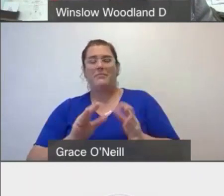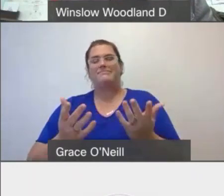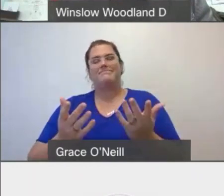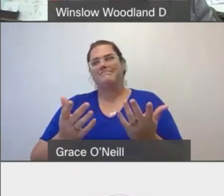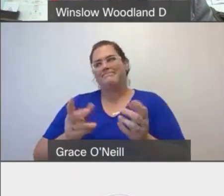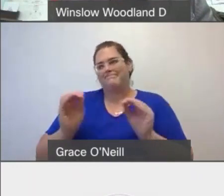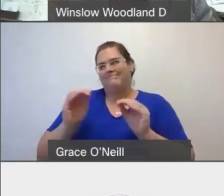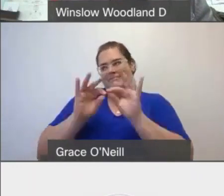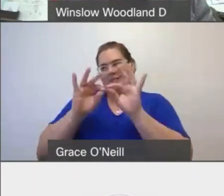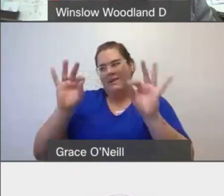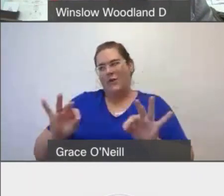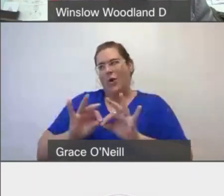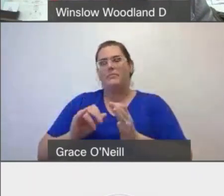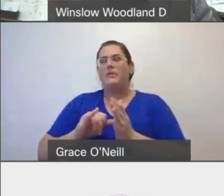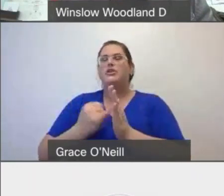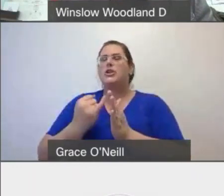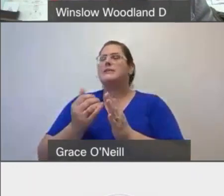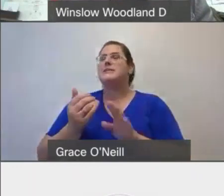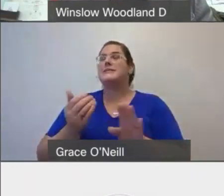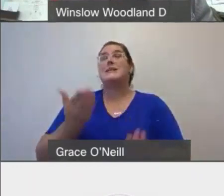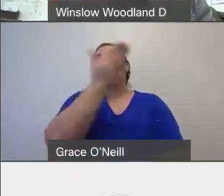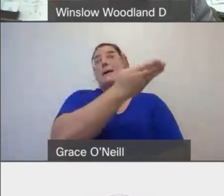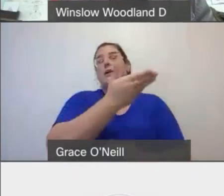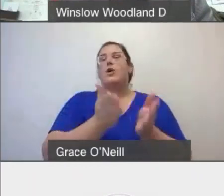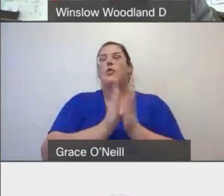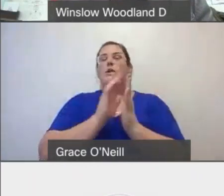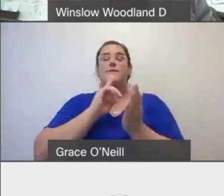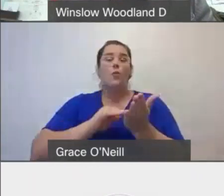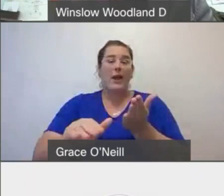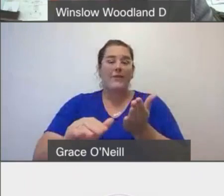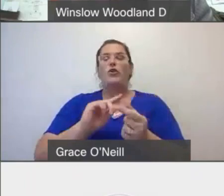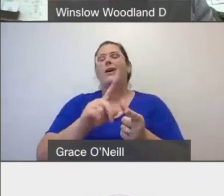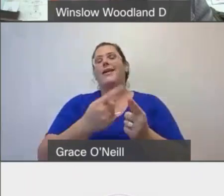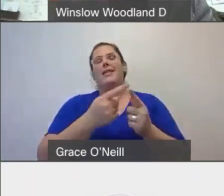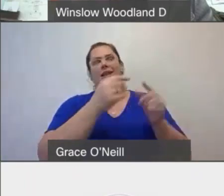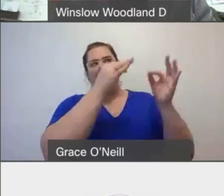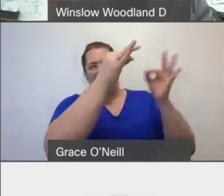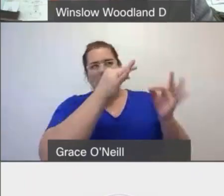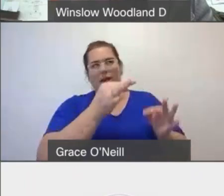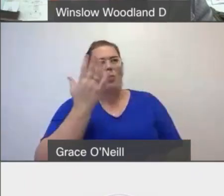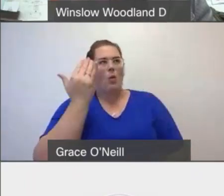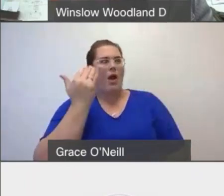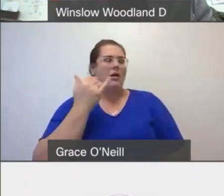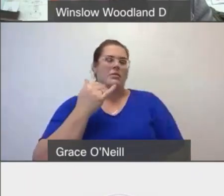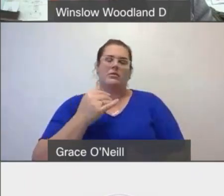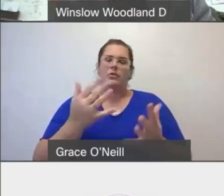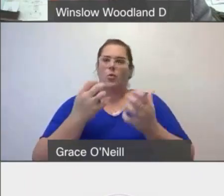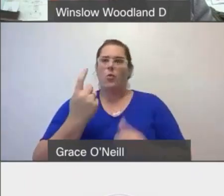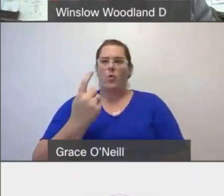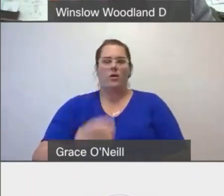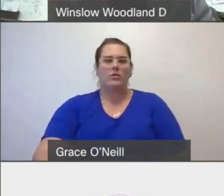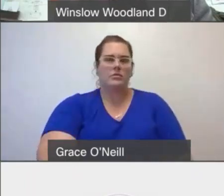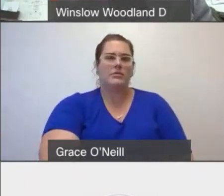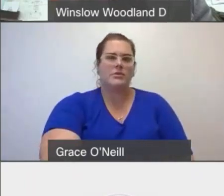submit a request for a waiver and explain the basis for the waiver. And as I said, I invite people